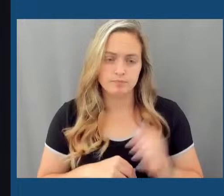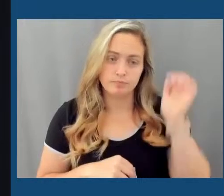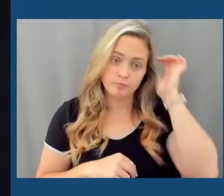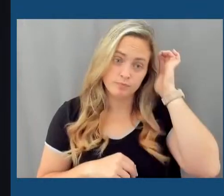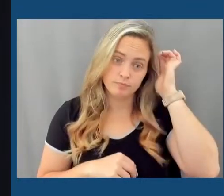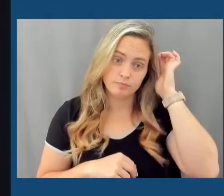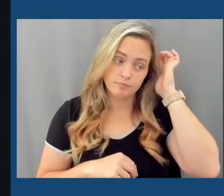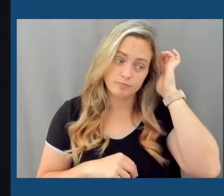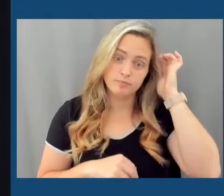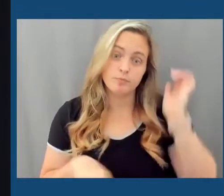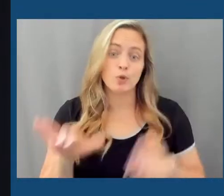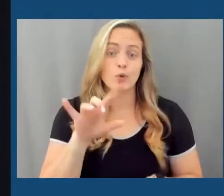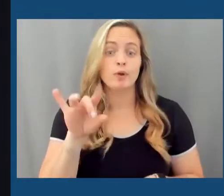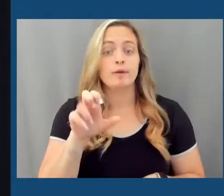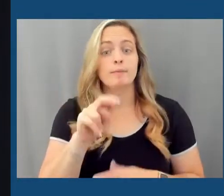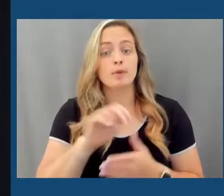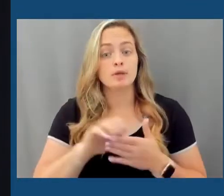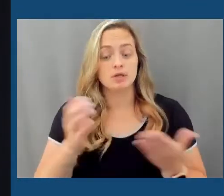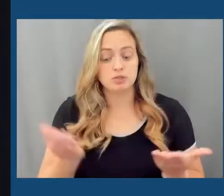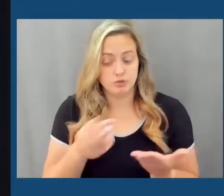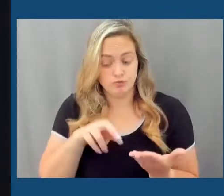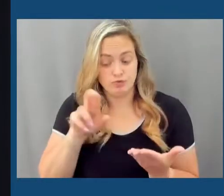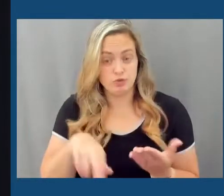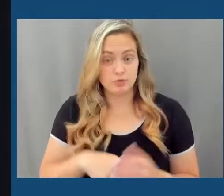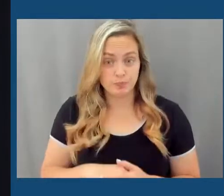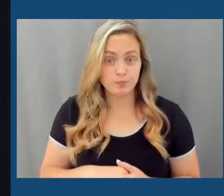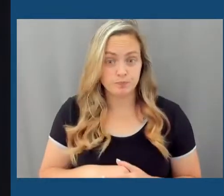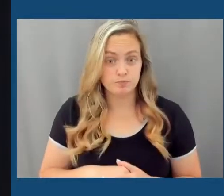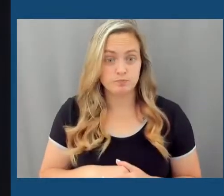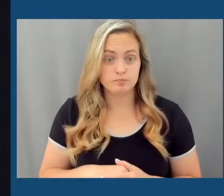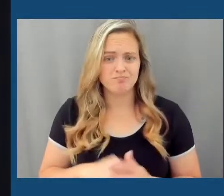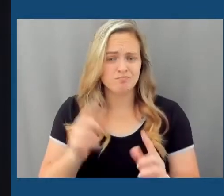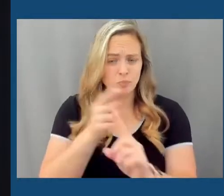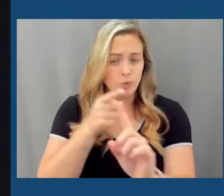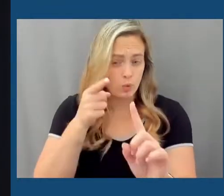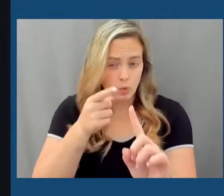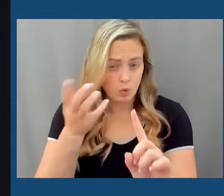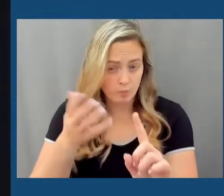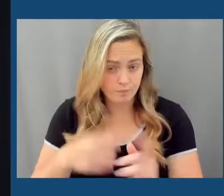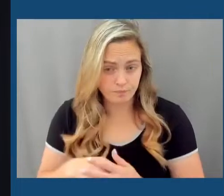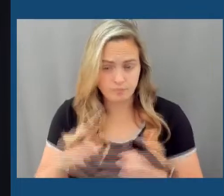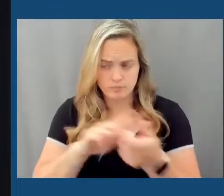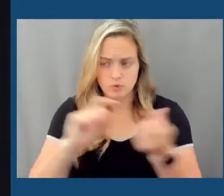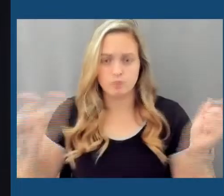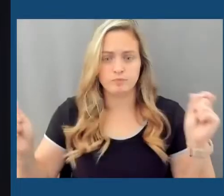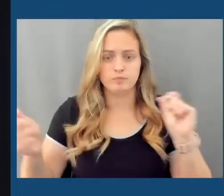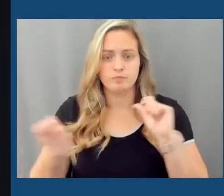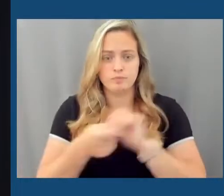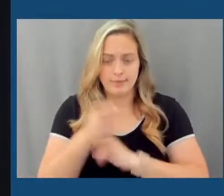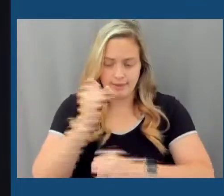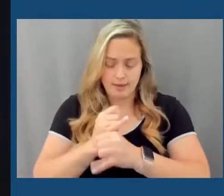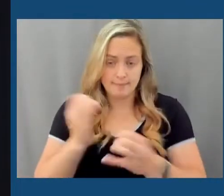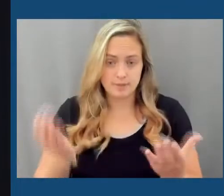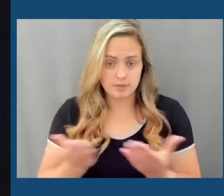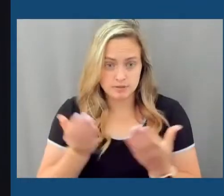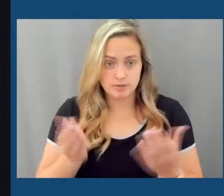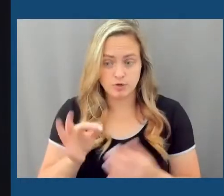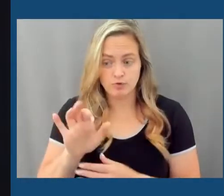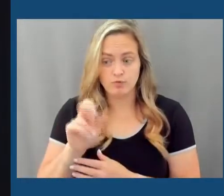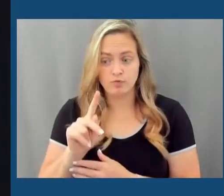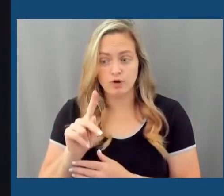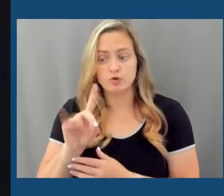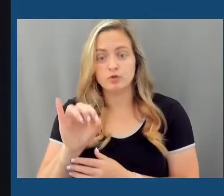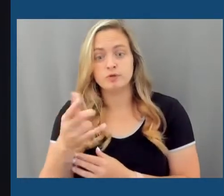including $38 million here in Rochester. The ultimate goal, of course, is to transform the entire campus here at Frederick